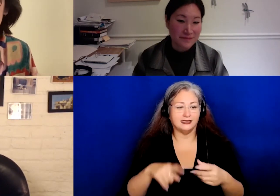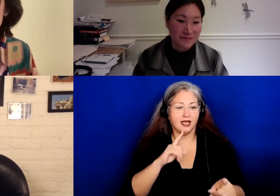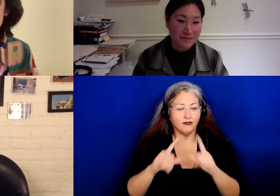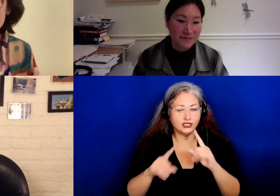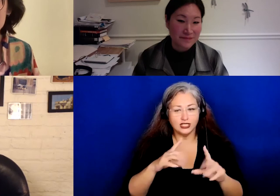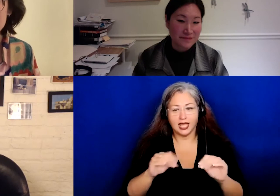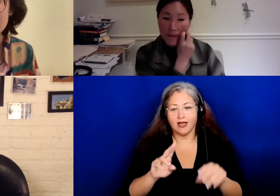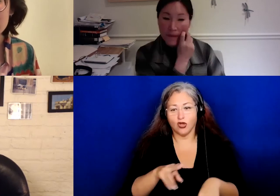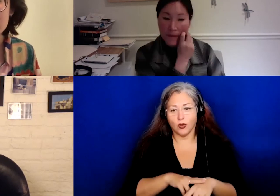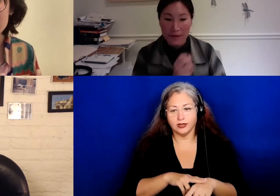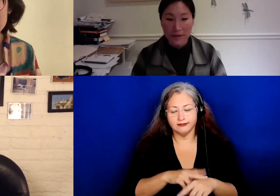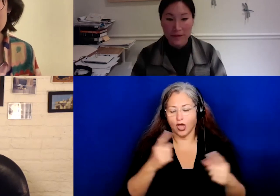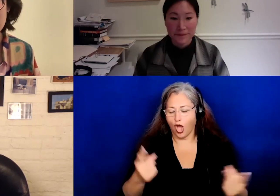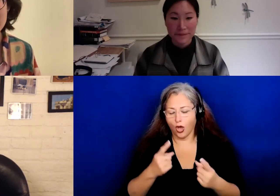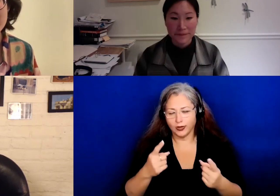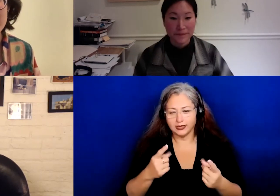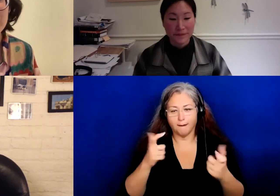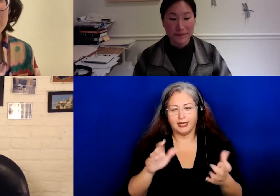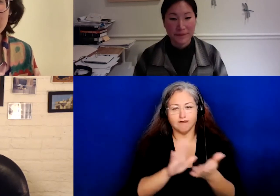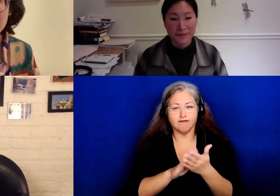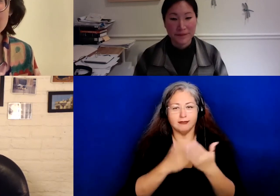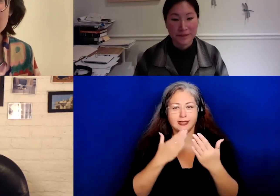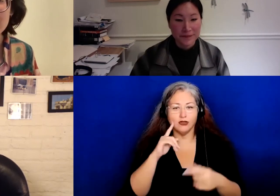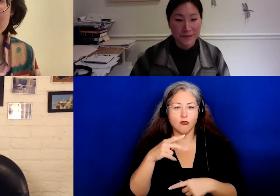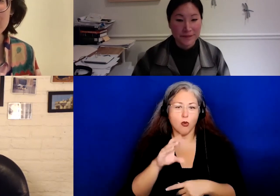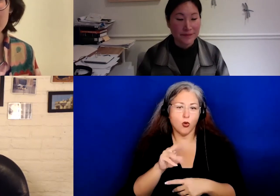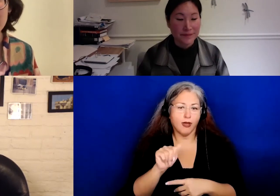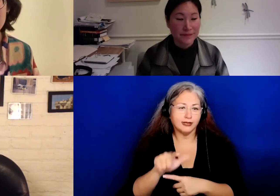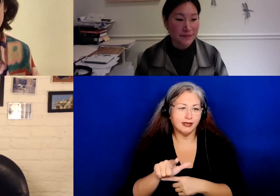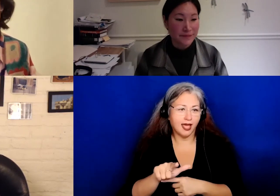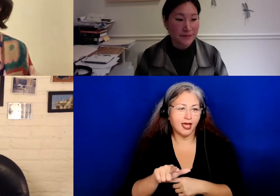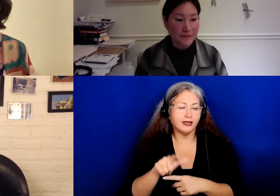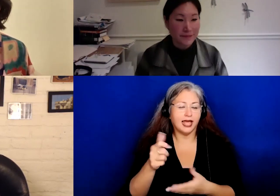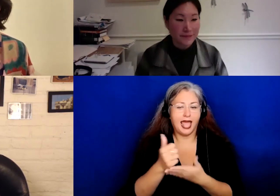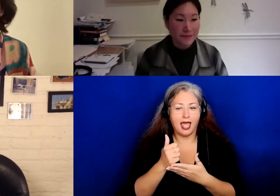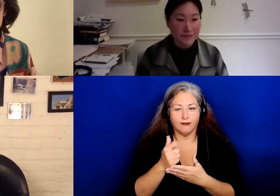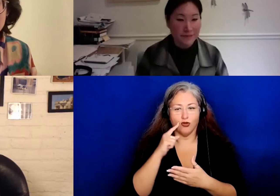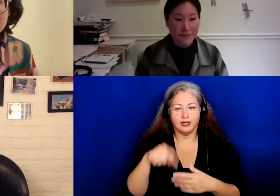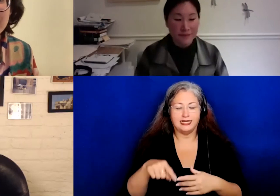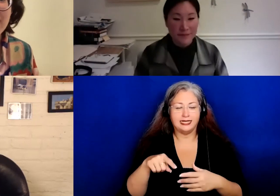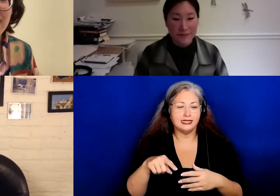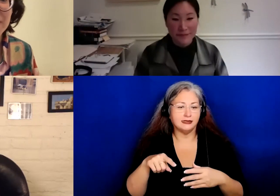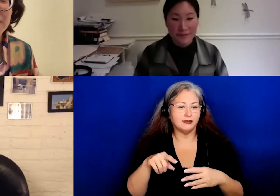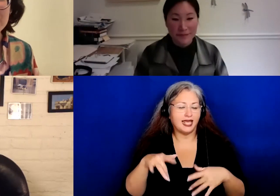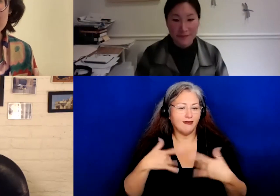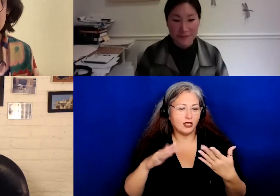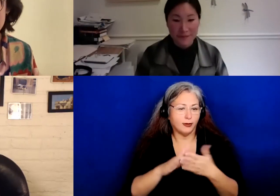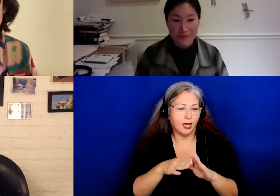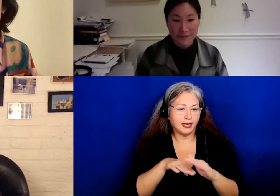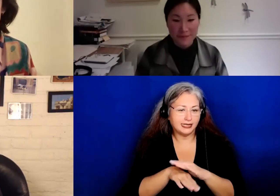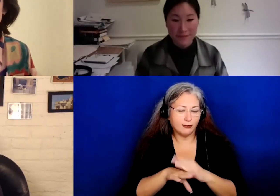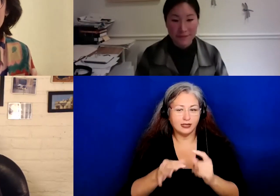And of course, as always, huge thanks to Pro Bono ASL, who helped make our events accessible. And